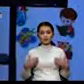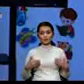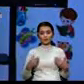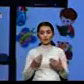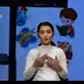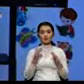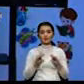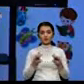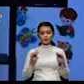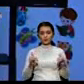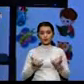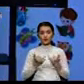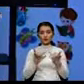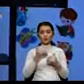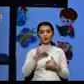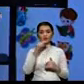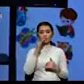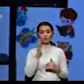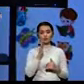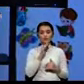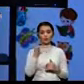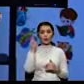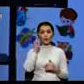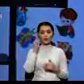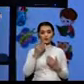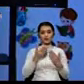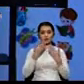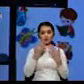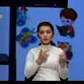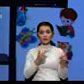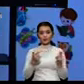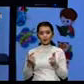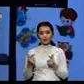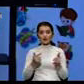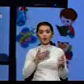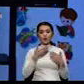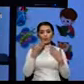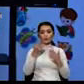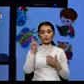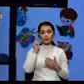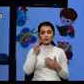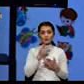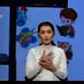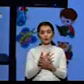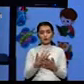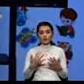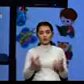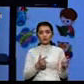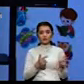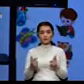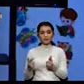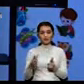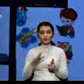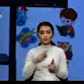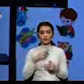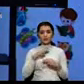Assalomu alaykum aziz o'quvchilar, hurmatli ota-onalar. O'qish darsiga tayyormisiz? O'qish darsligingiz, o'quv qurollaringiz taxt